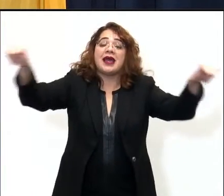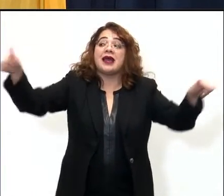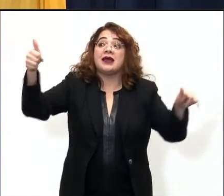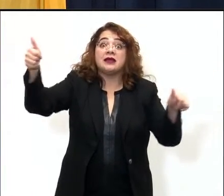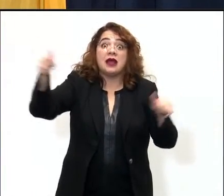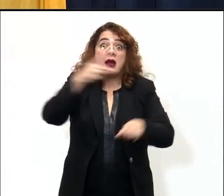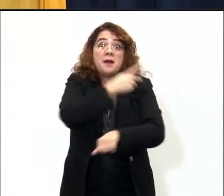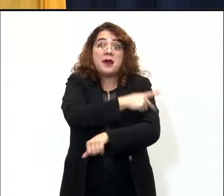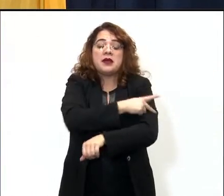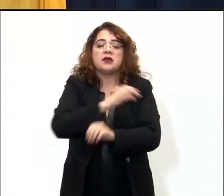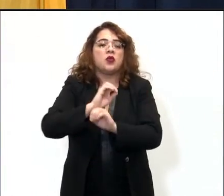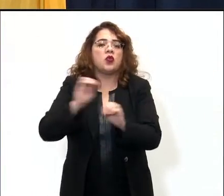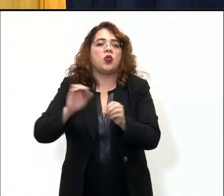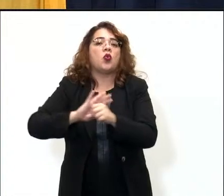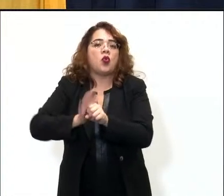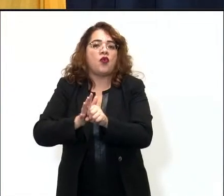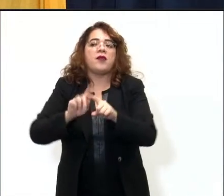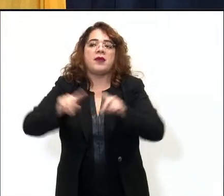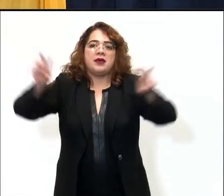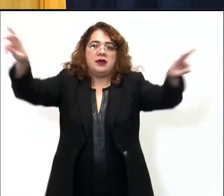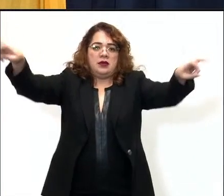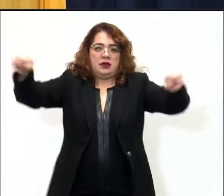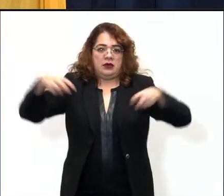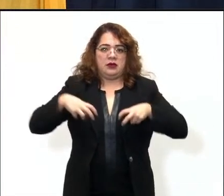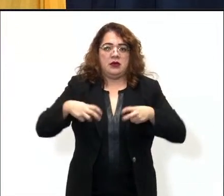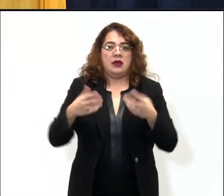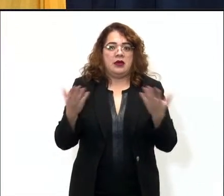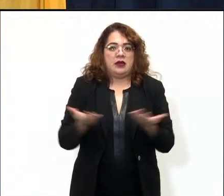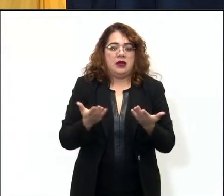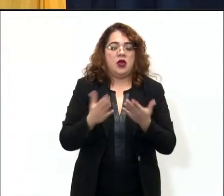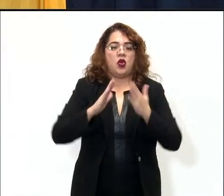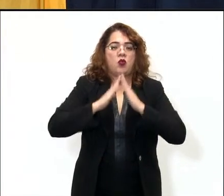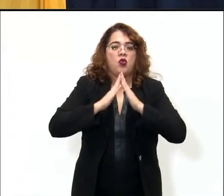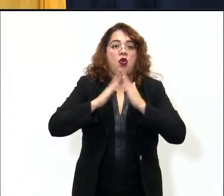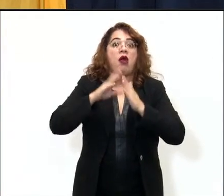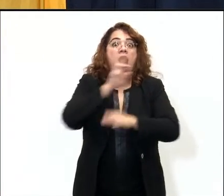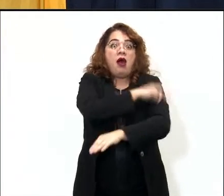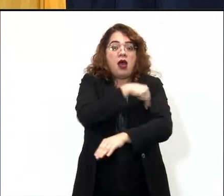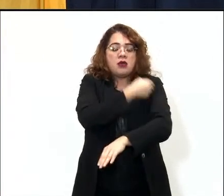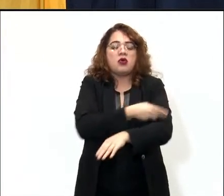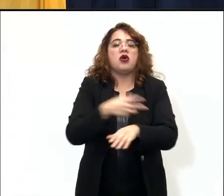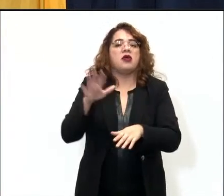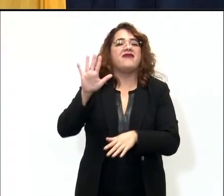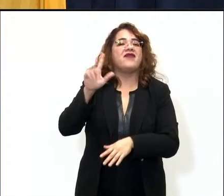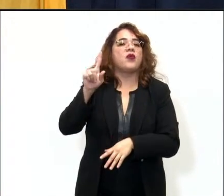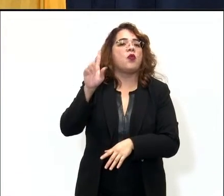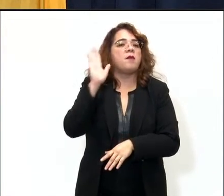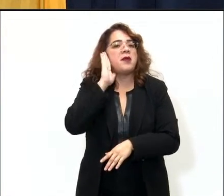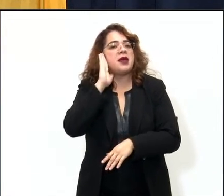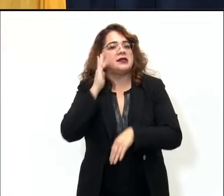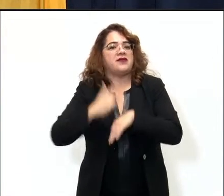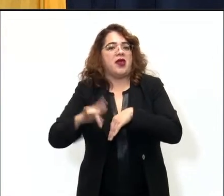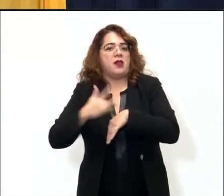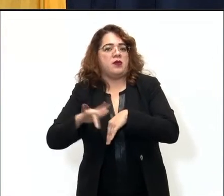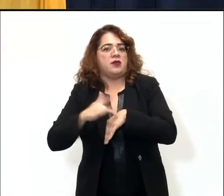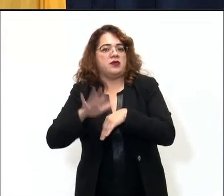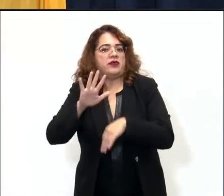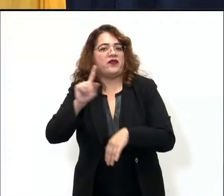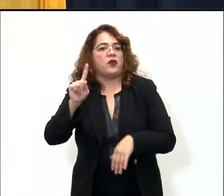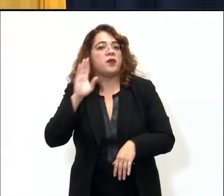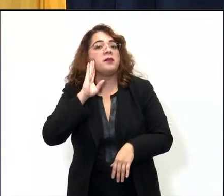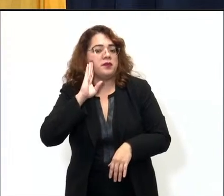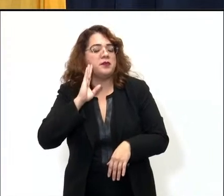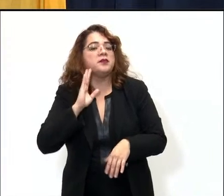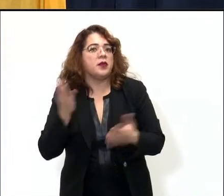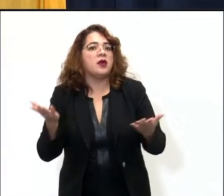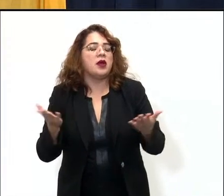we are very grateful for this hospital to be open, and it's really necessary. I want to remind folks, COVID-19